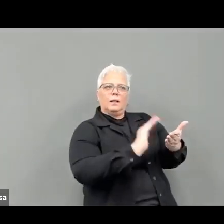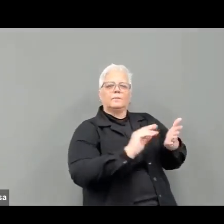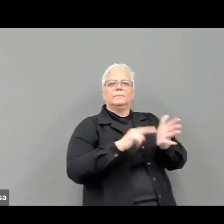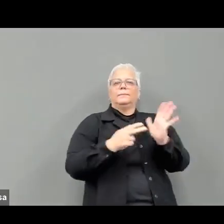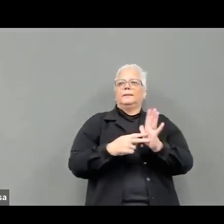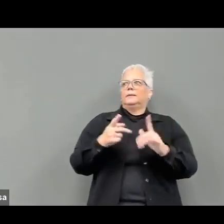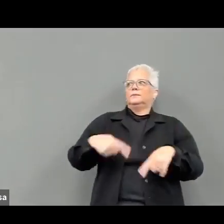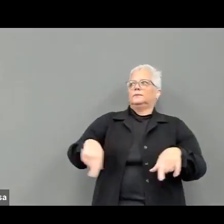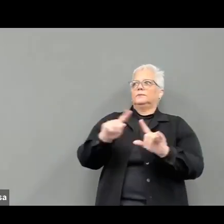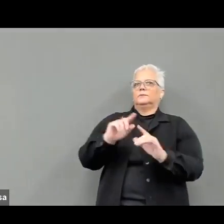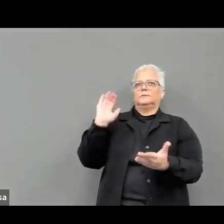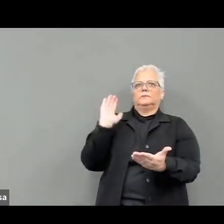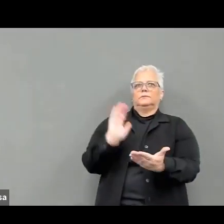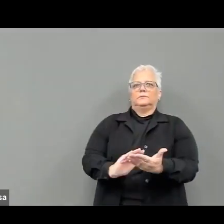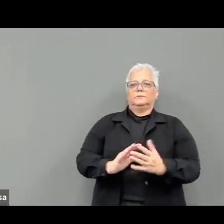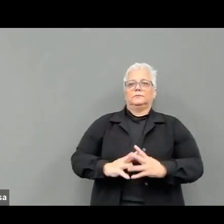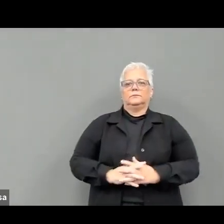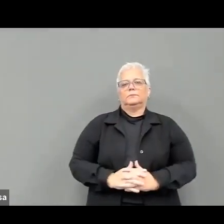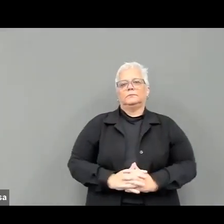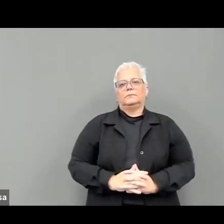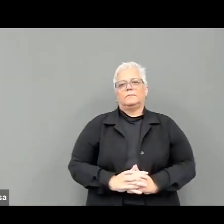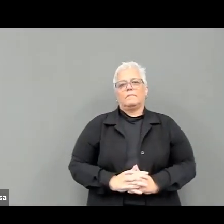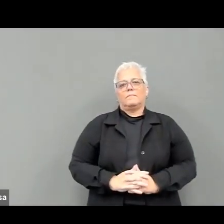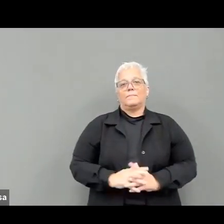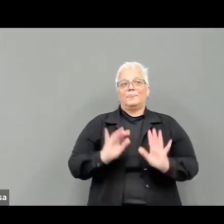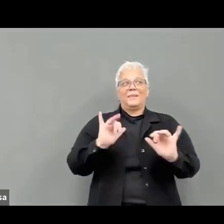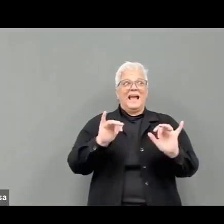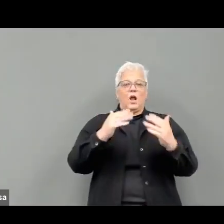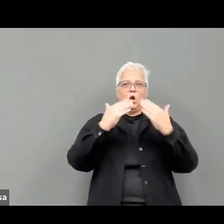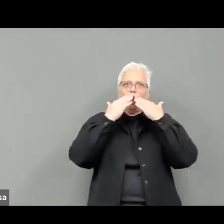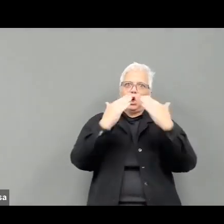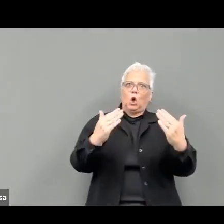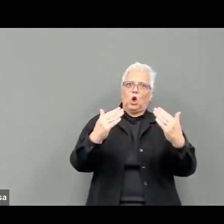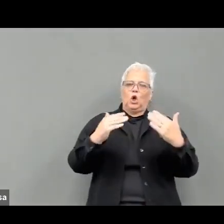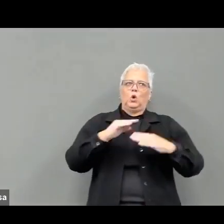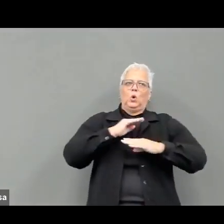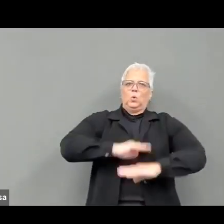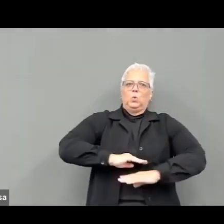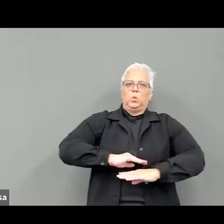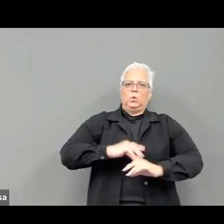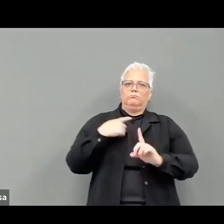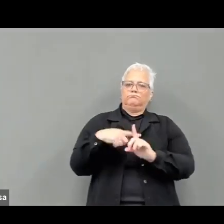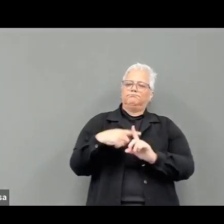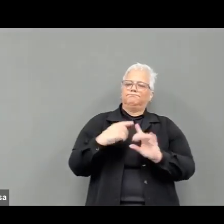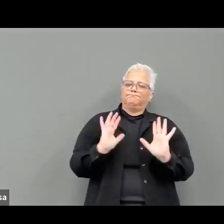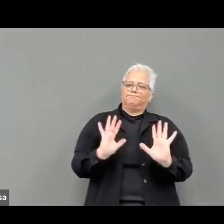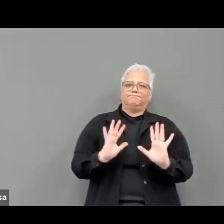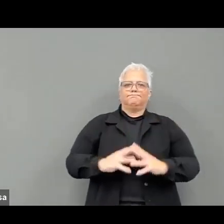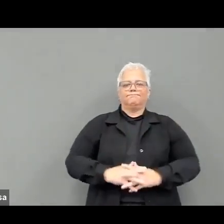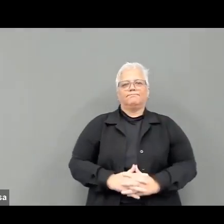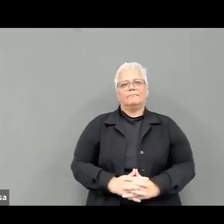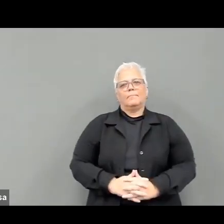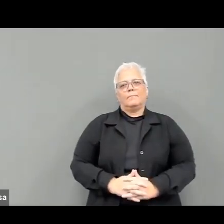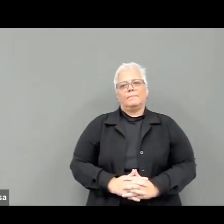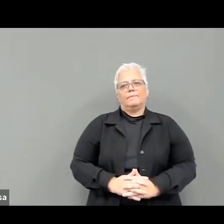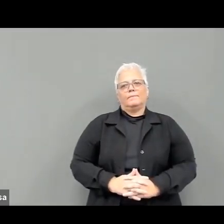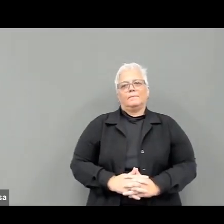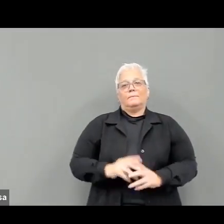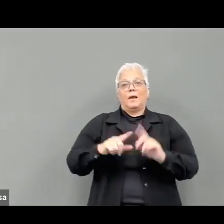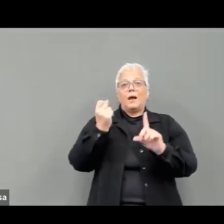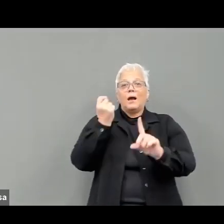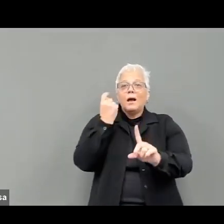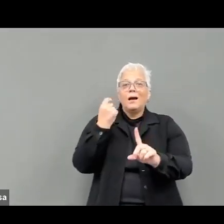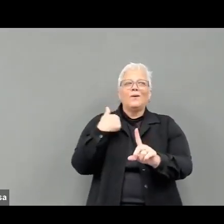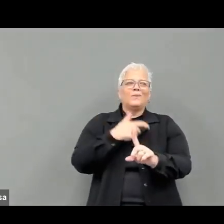improve. Now, this is a positive trend, but it's not a cause for celebration. We still have a long way to go.